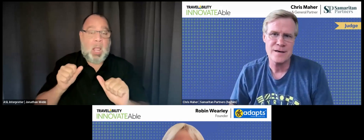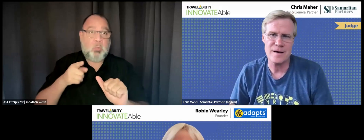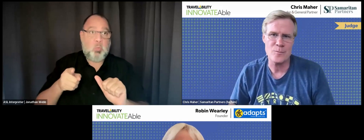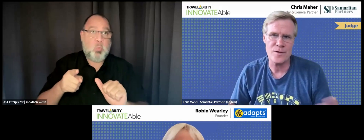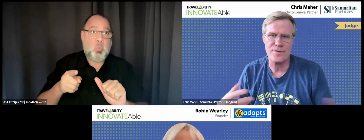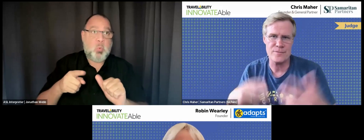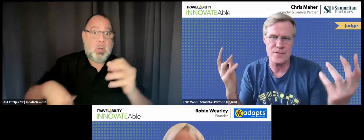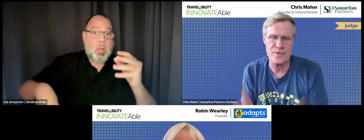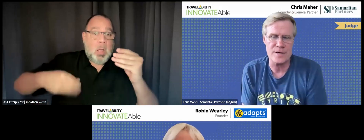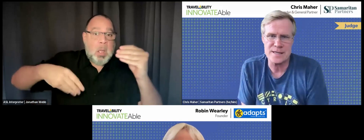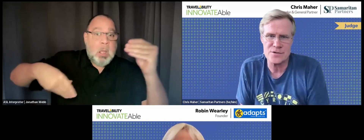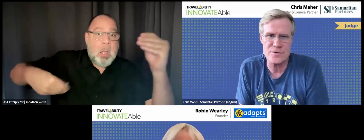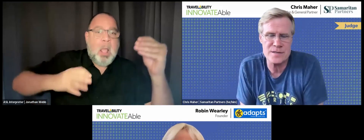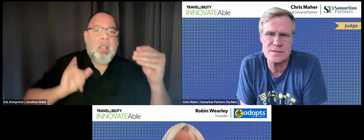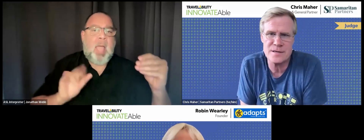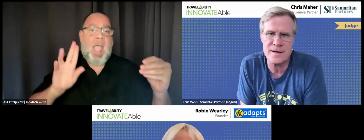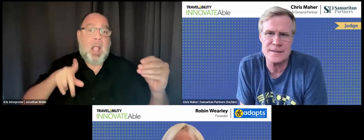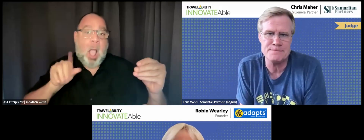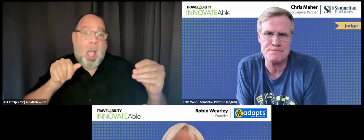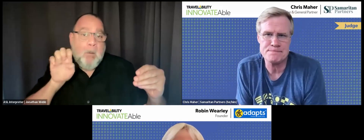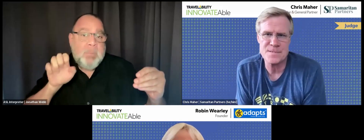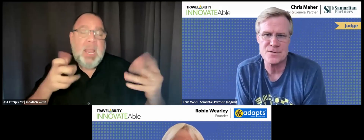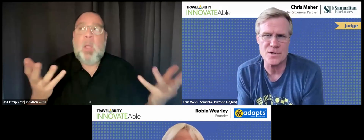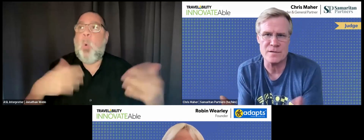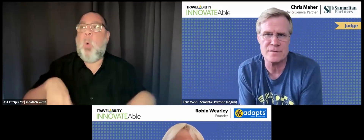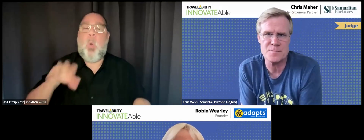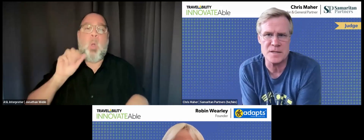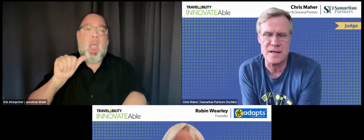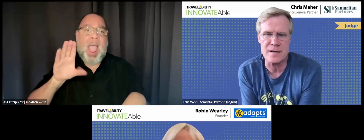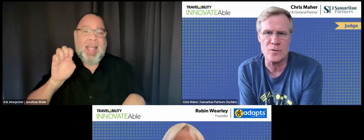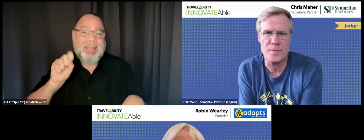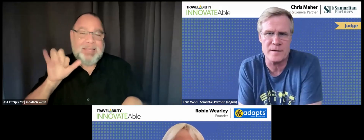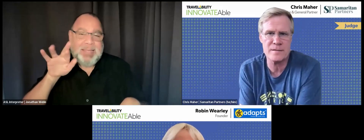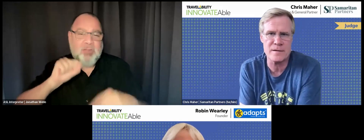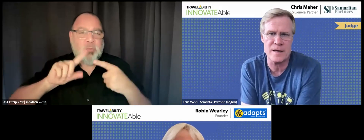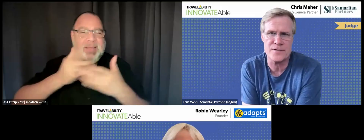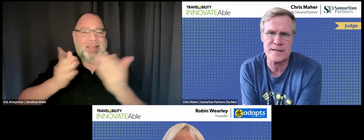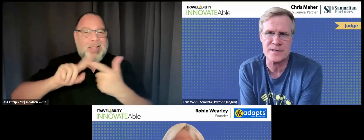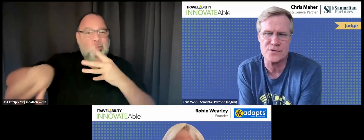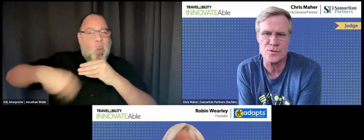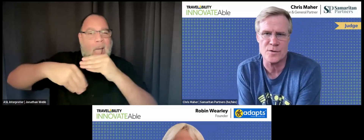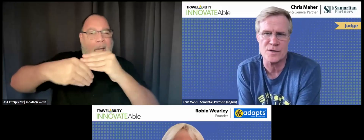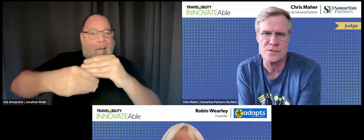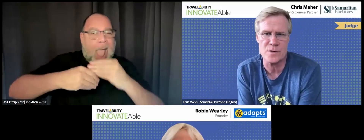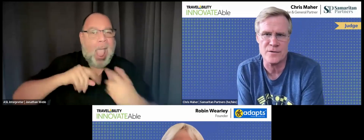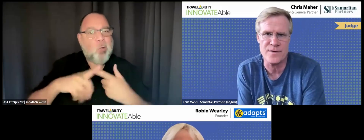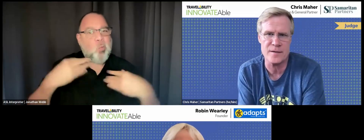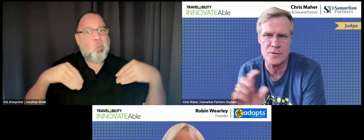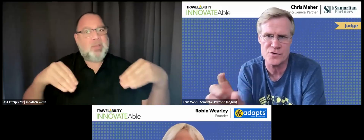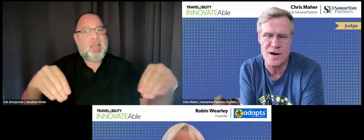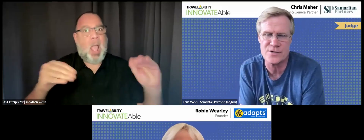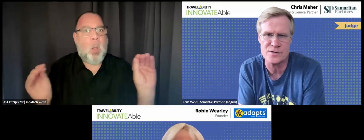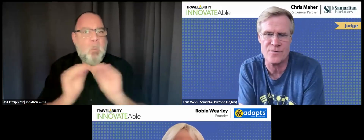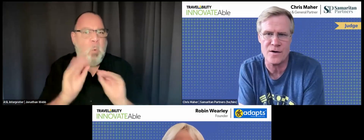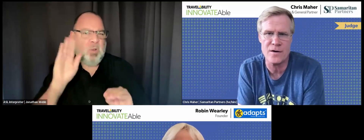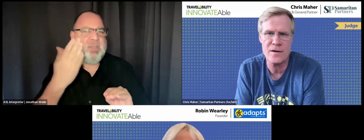purchases with other accessories? So if you could speak to that a little bit around the direct to consumer, which is where you've had the